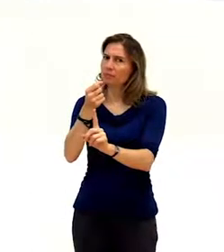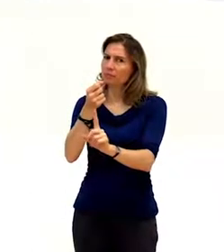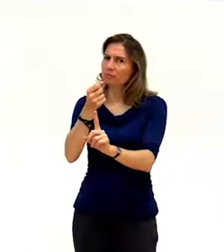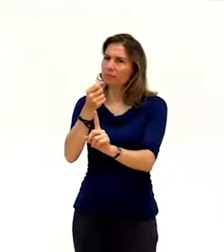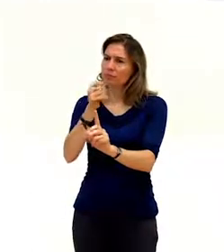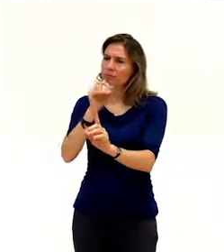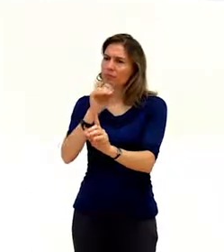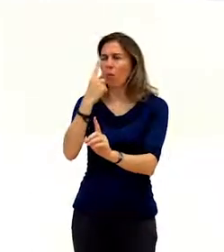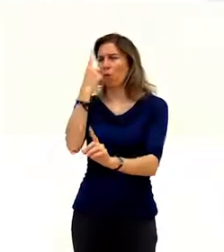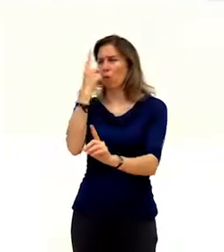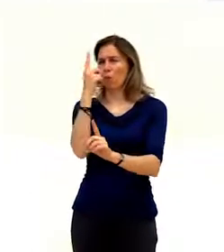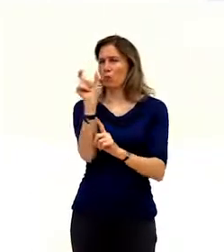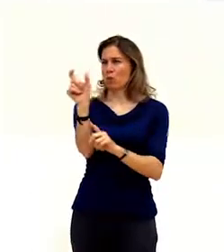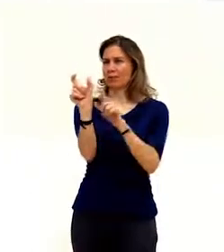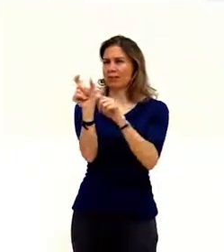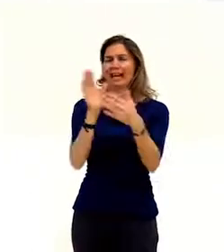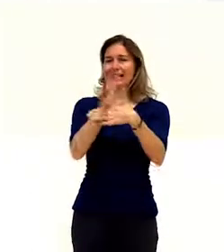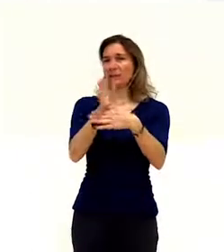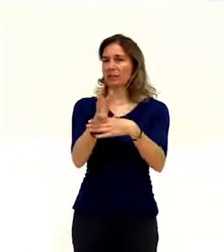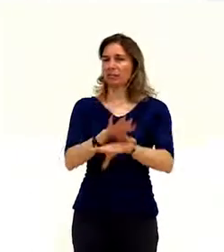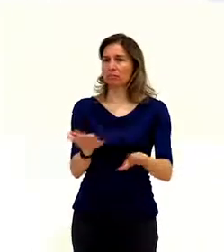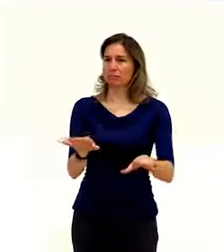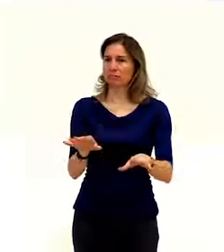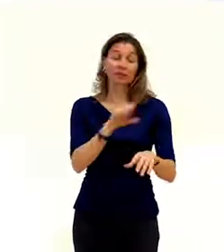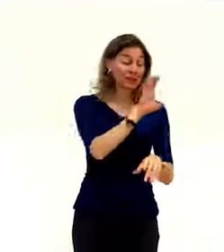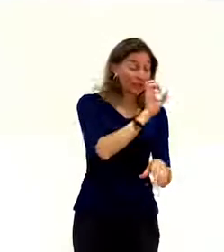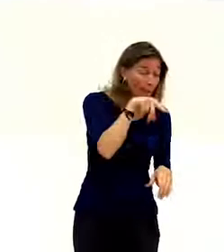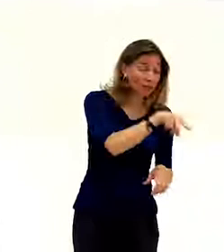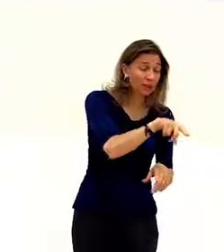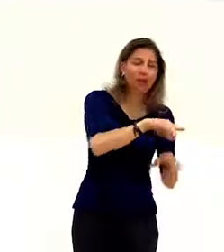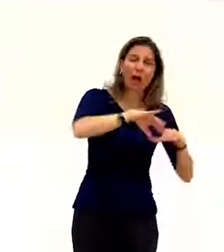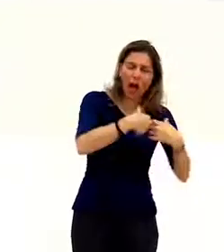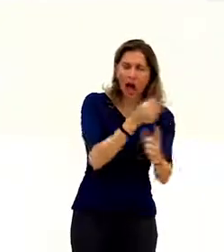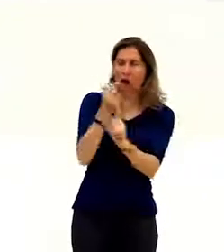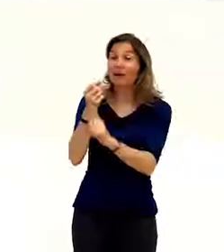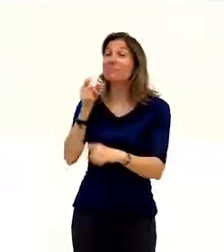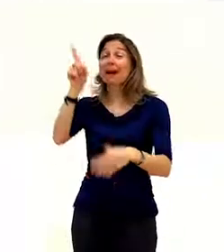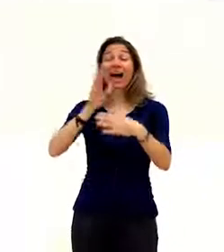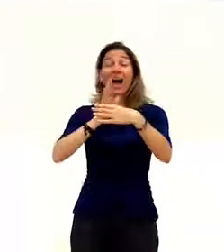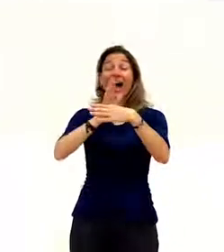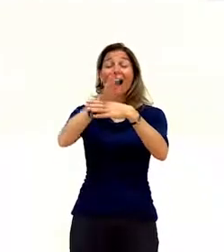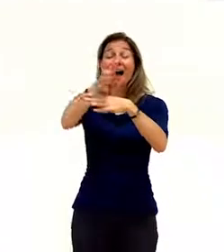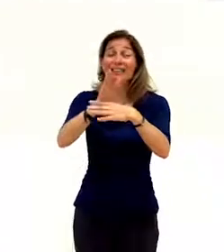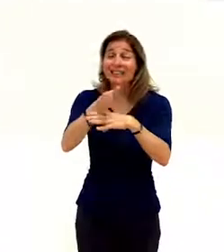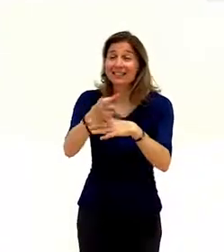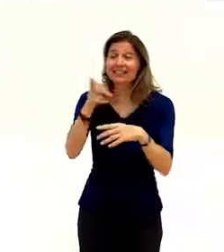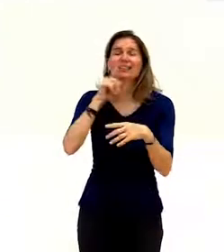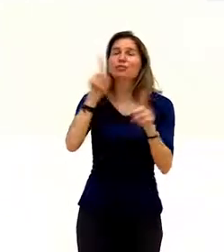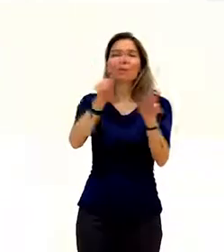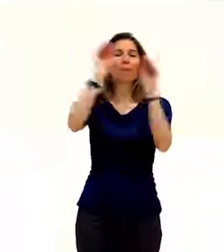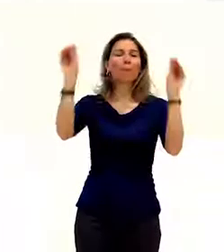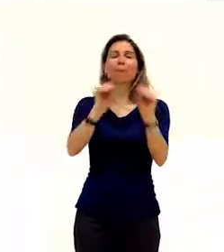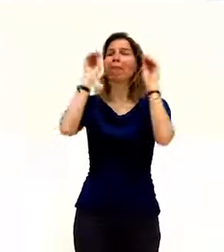focused on one word, accessibility. And accessibility is a magic word. Access is a magic